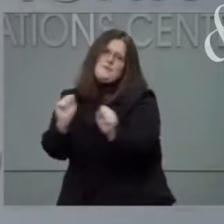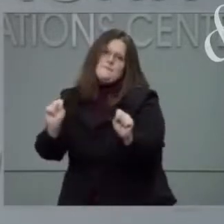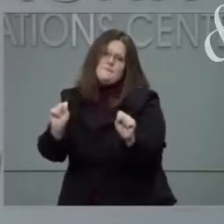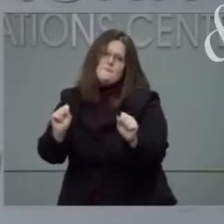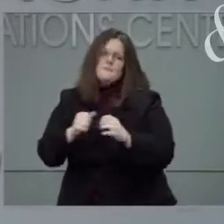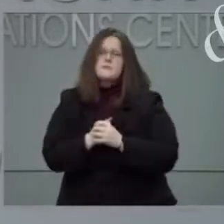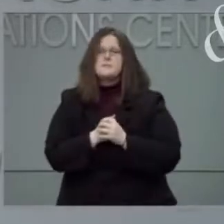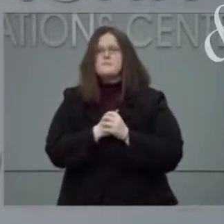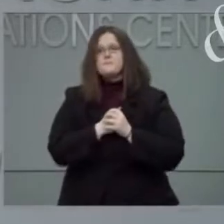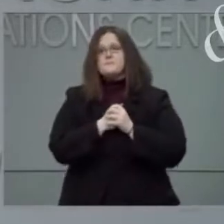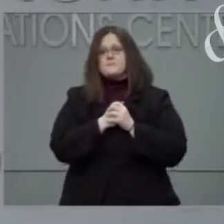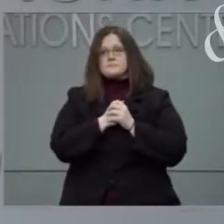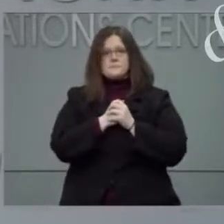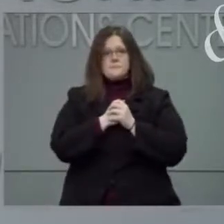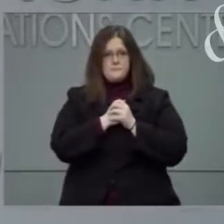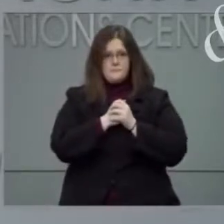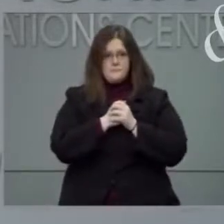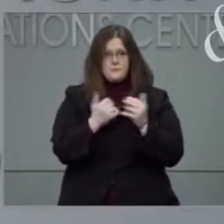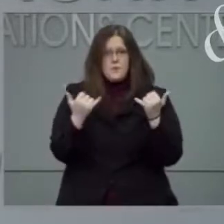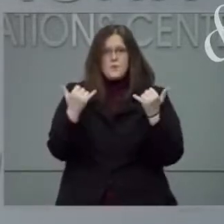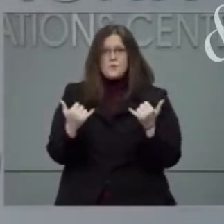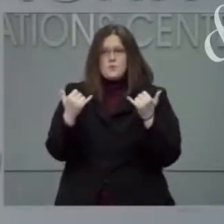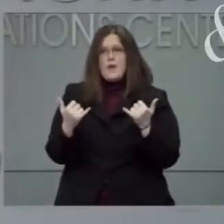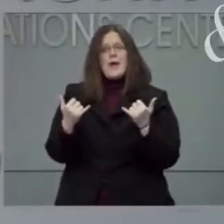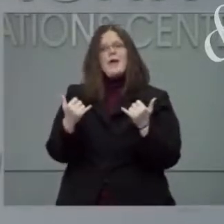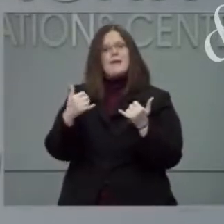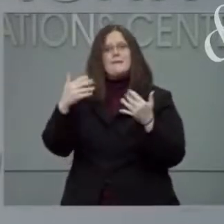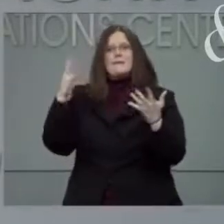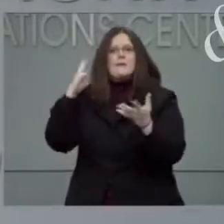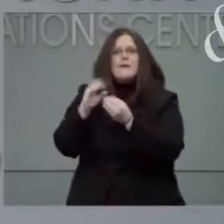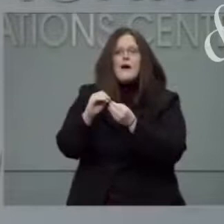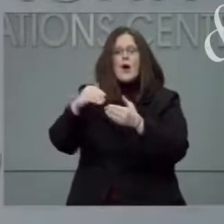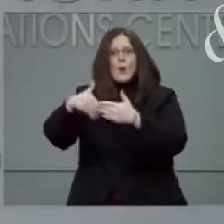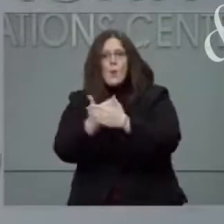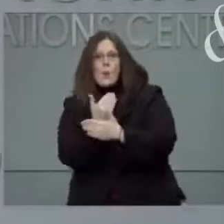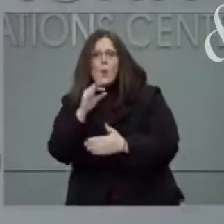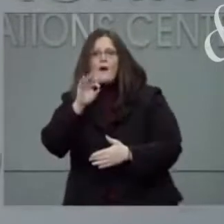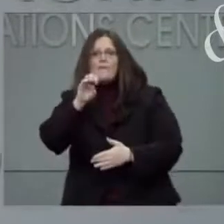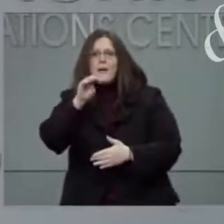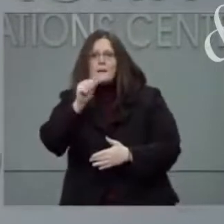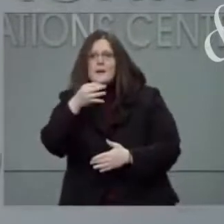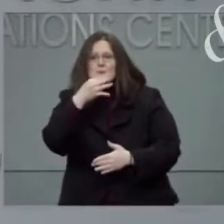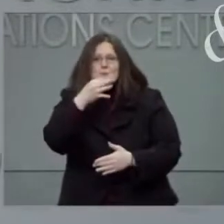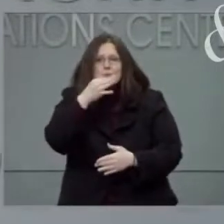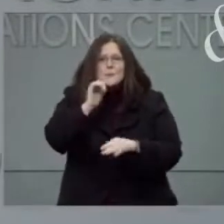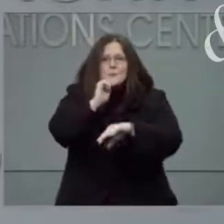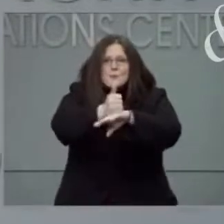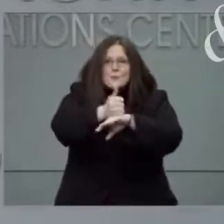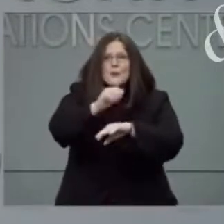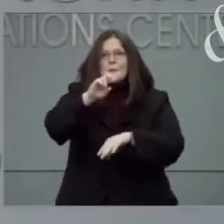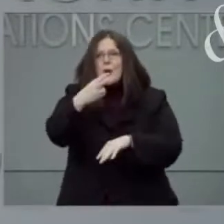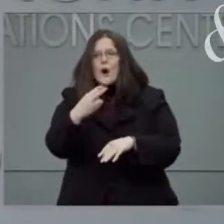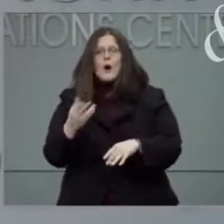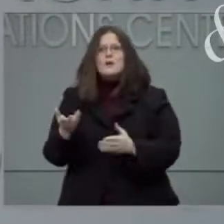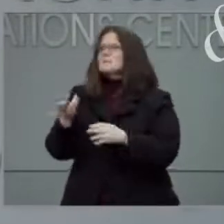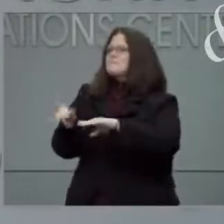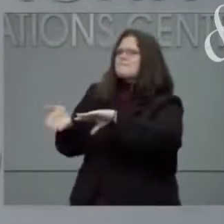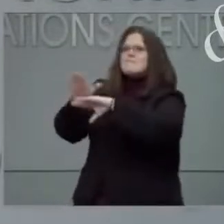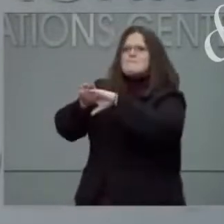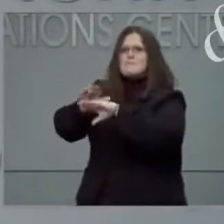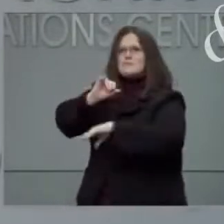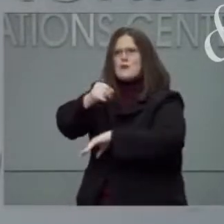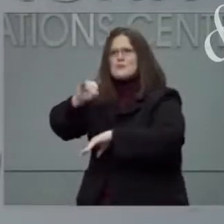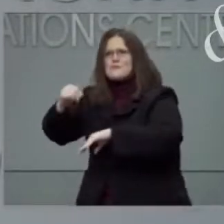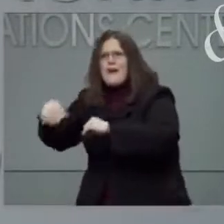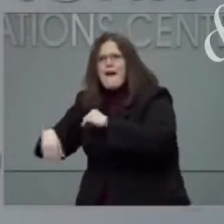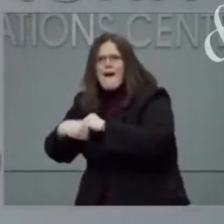a new vaccine, a new FEMA site in our state, recent increases in total vaccine supply, and the easing